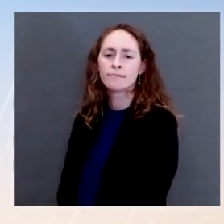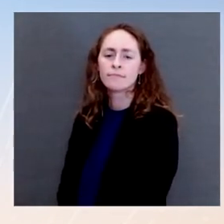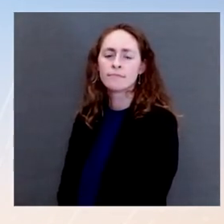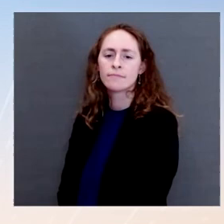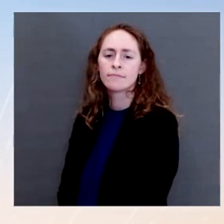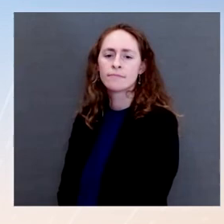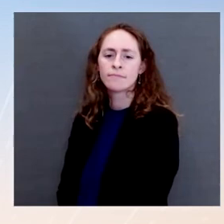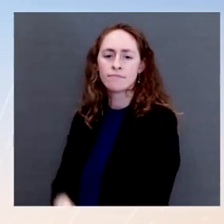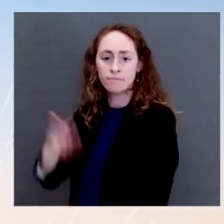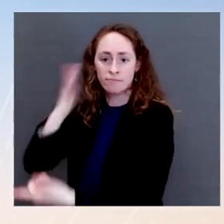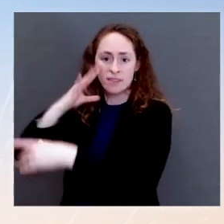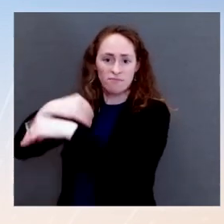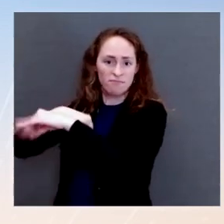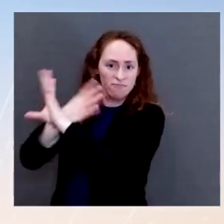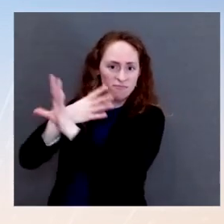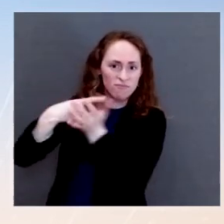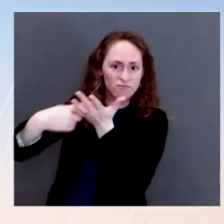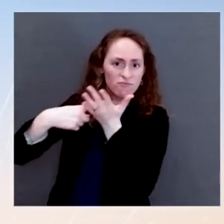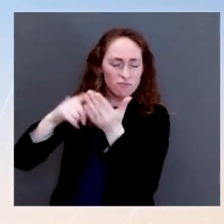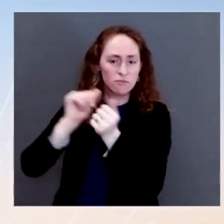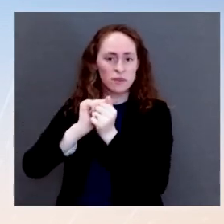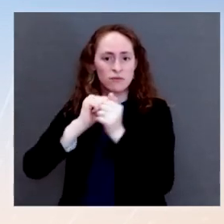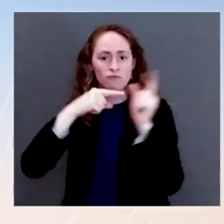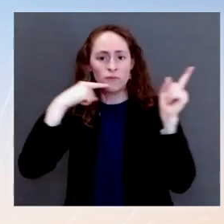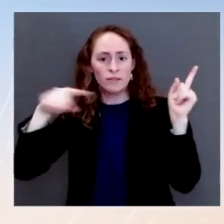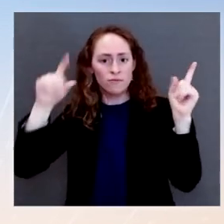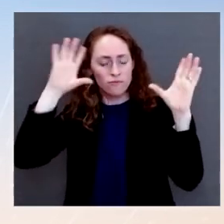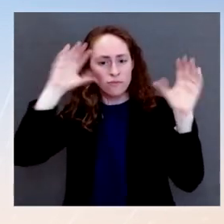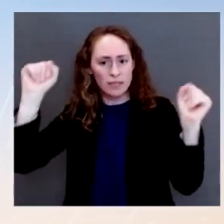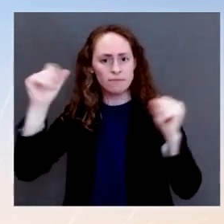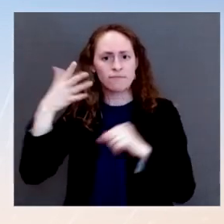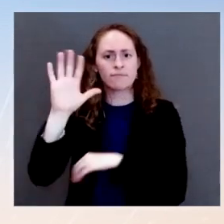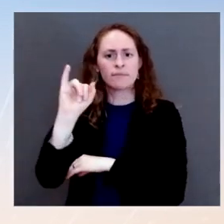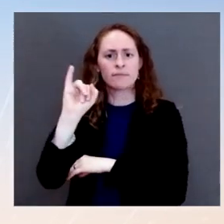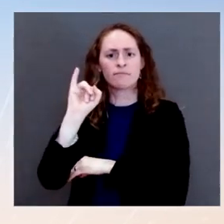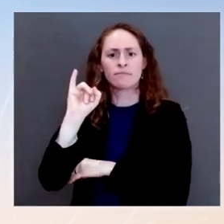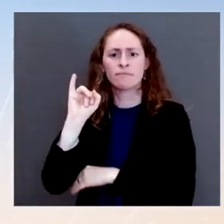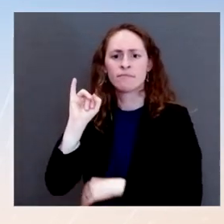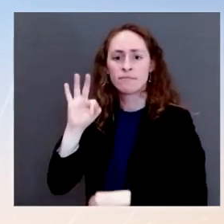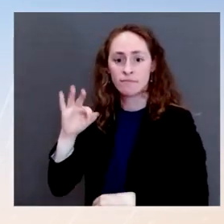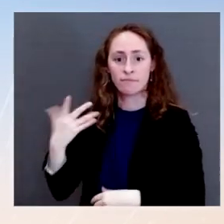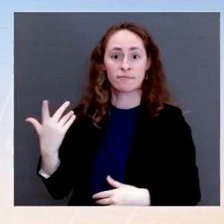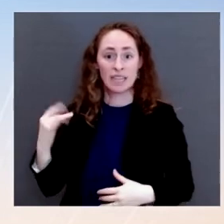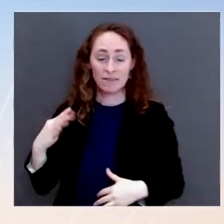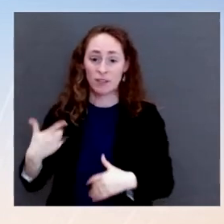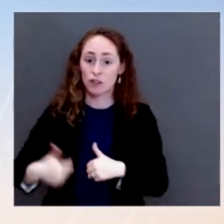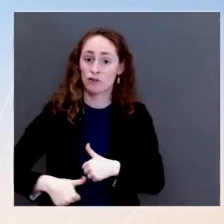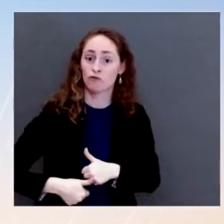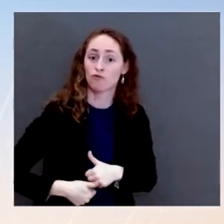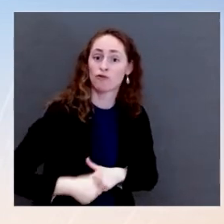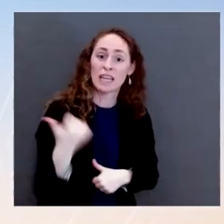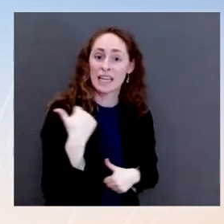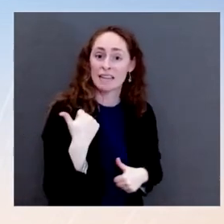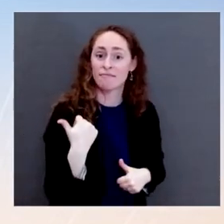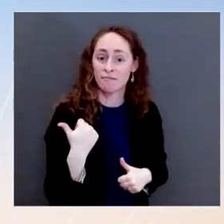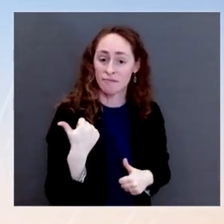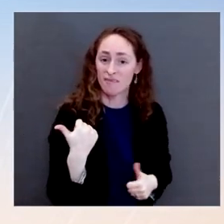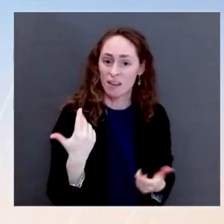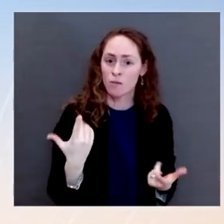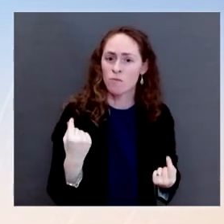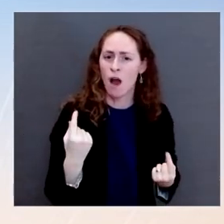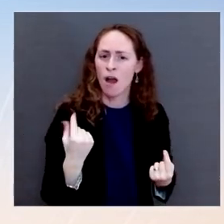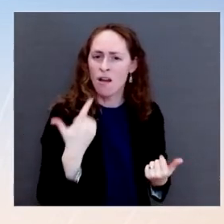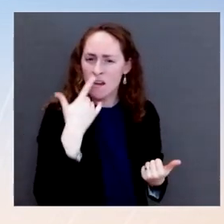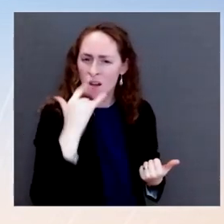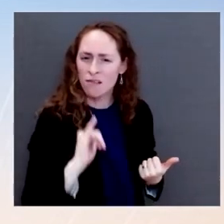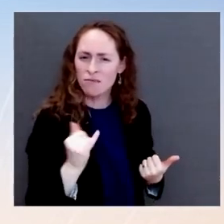Well, again, I think that it's not about threats. It's about conveying that the right path forward here is through